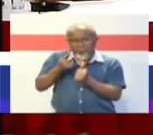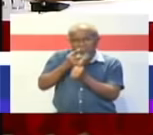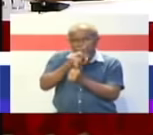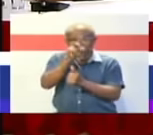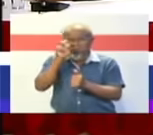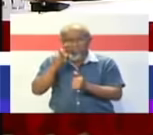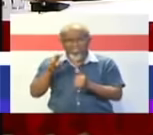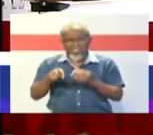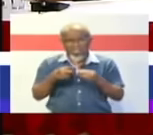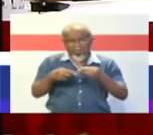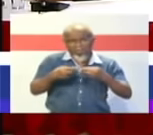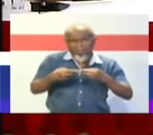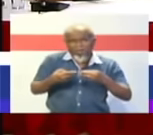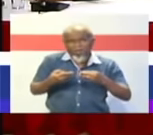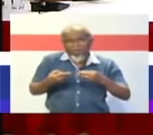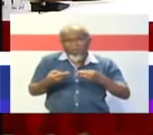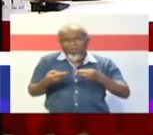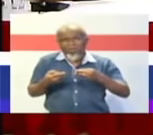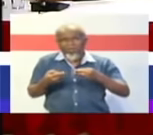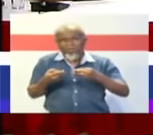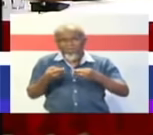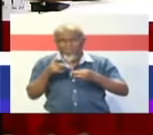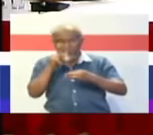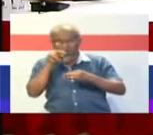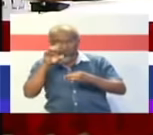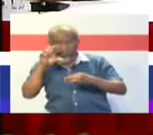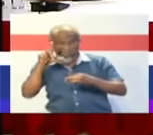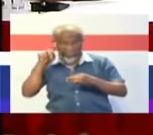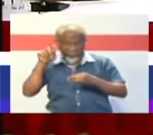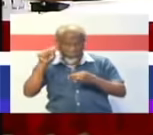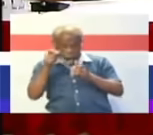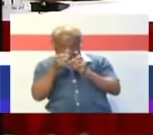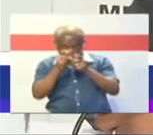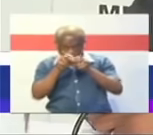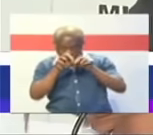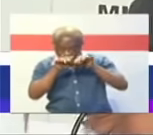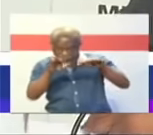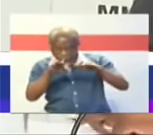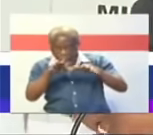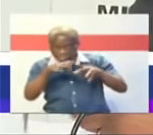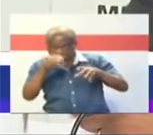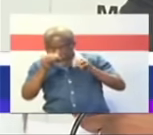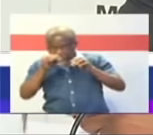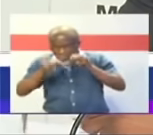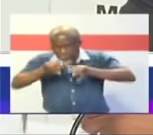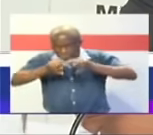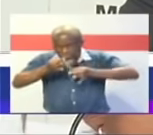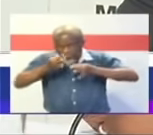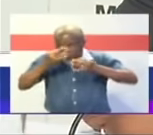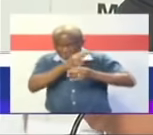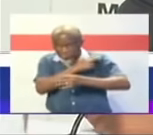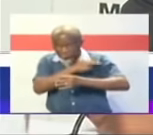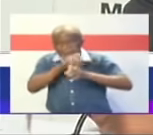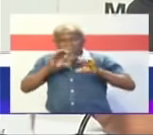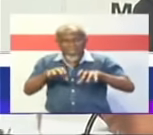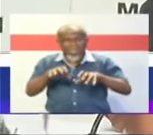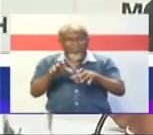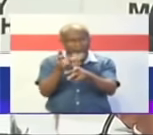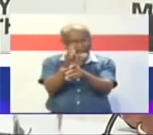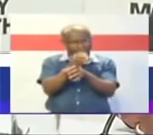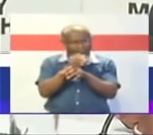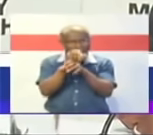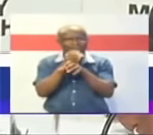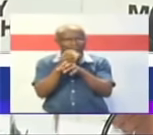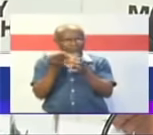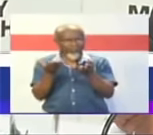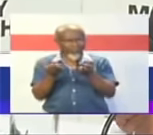Okay, the first question being the question regarding the Delta variant and the ability of the health system to deal with a surge. First